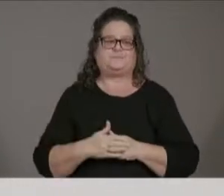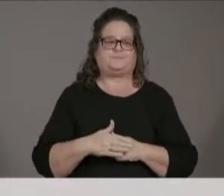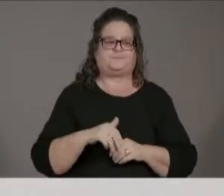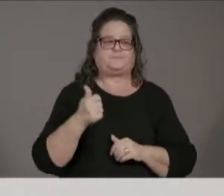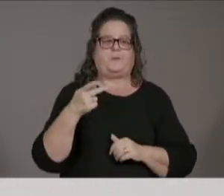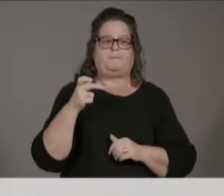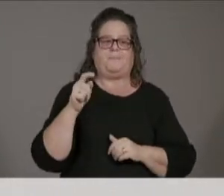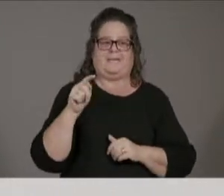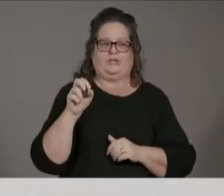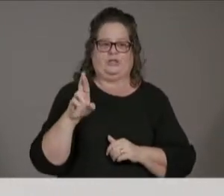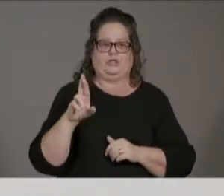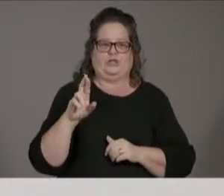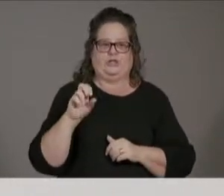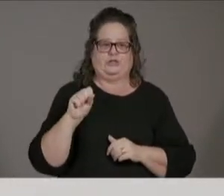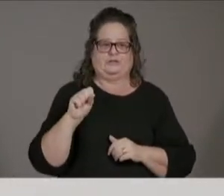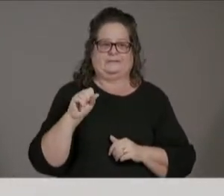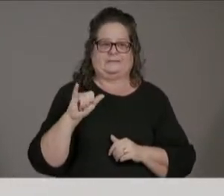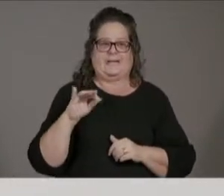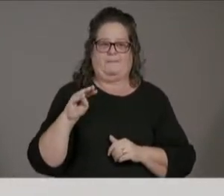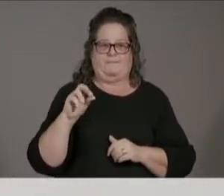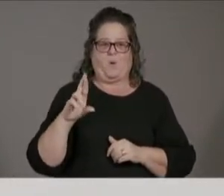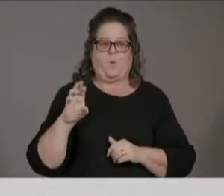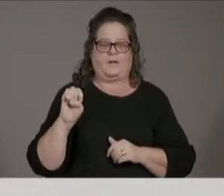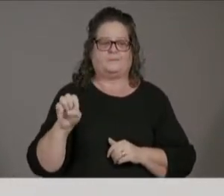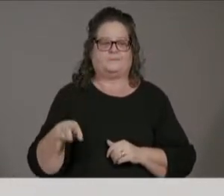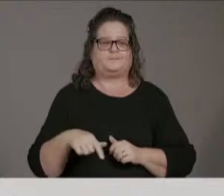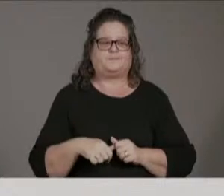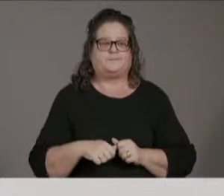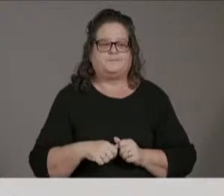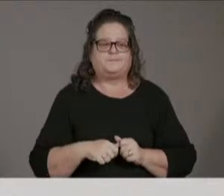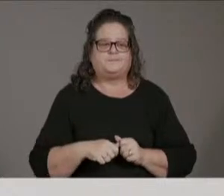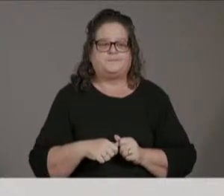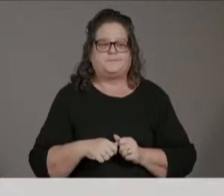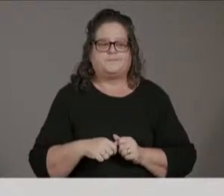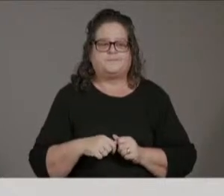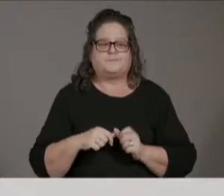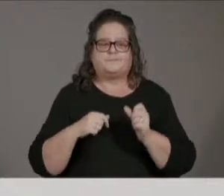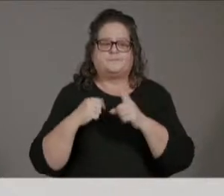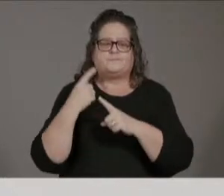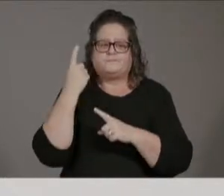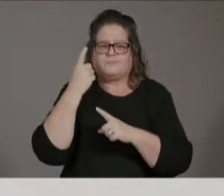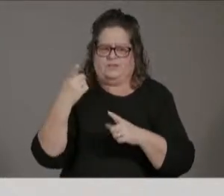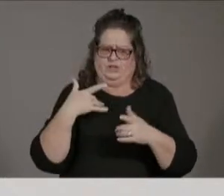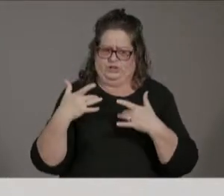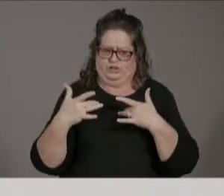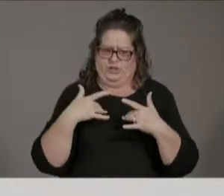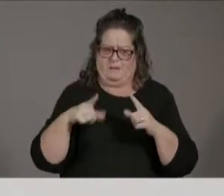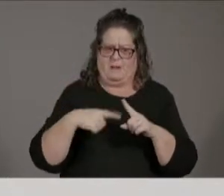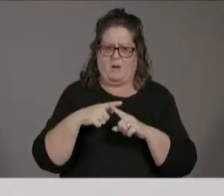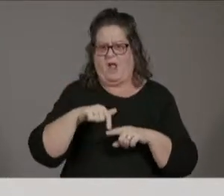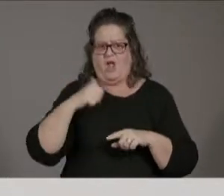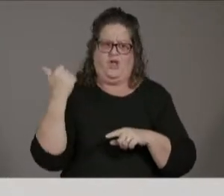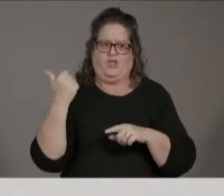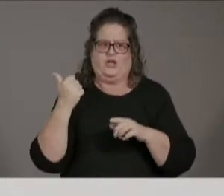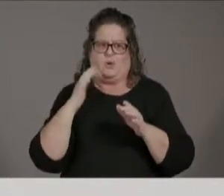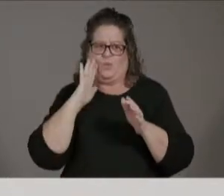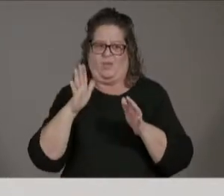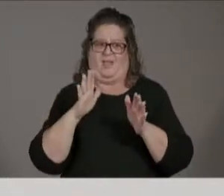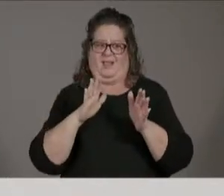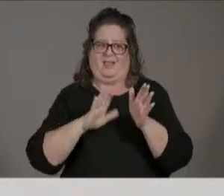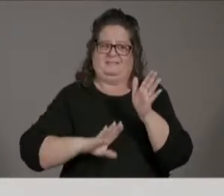any concerns of another spike in cases and infections over spring break? They all start next week, the spring